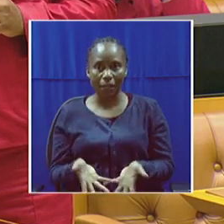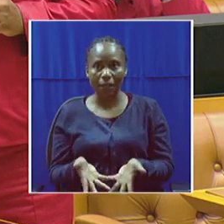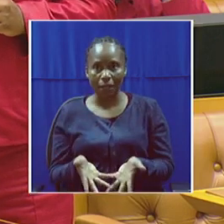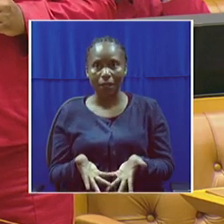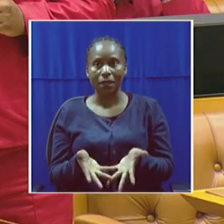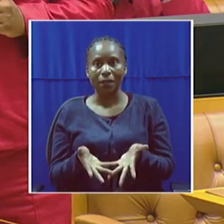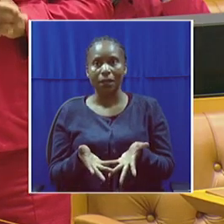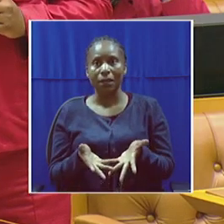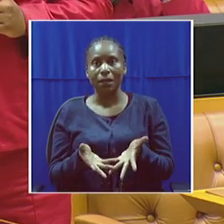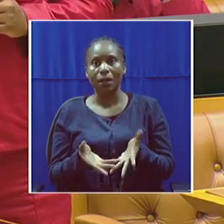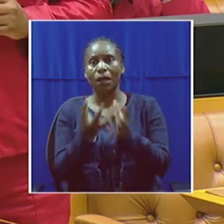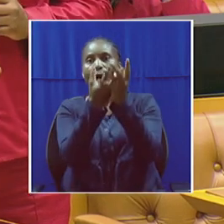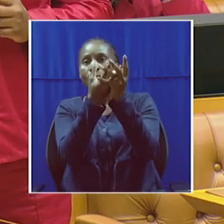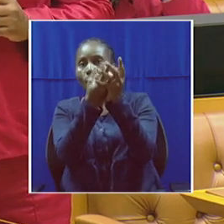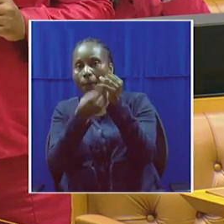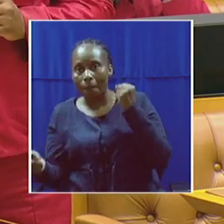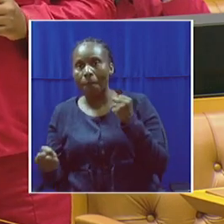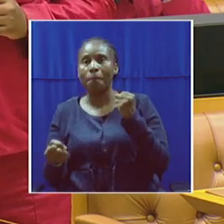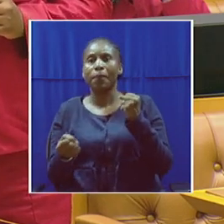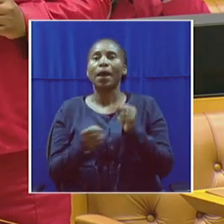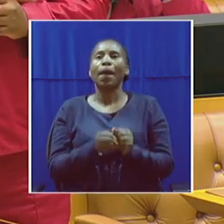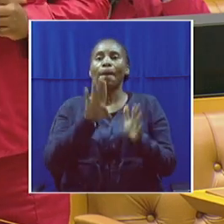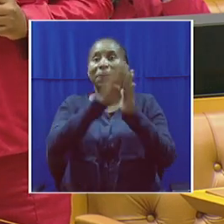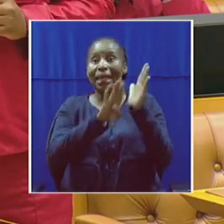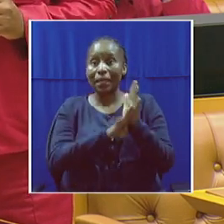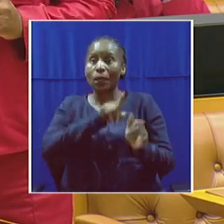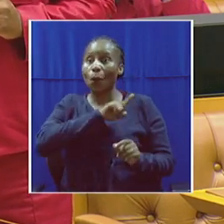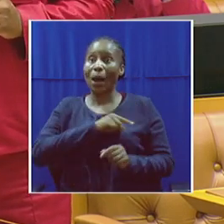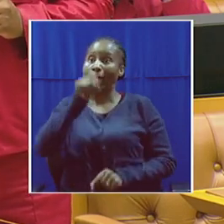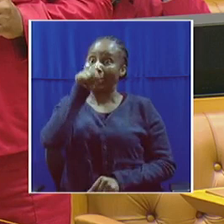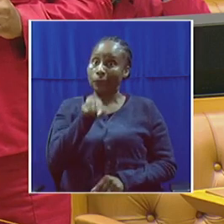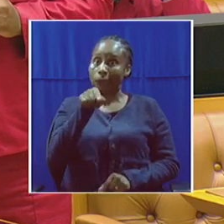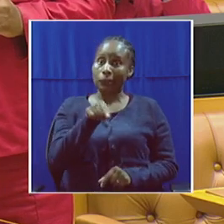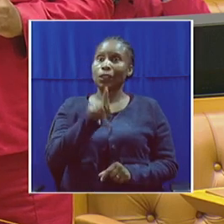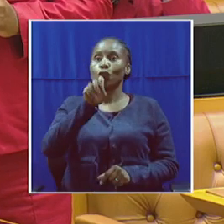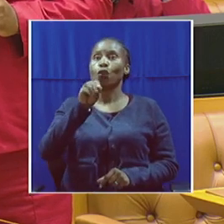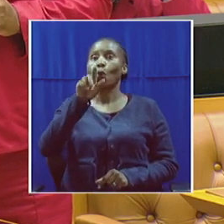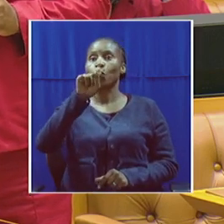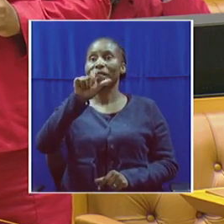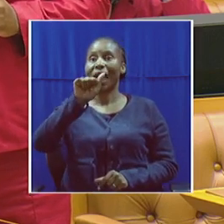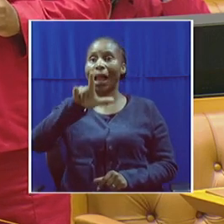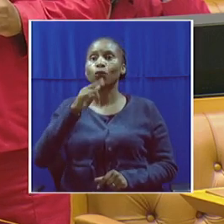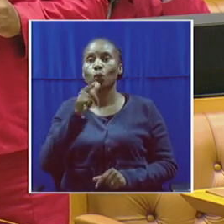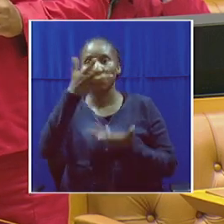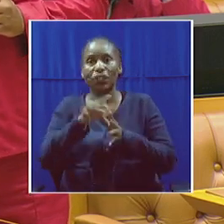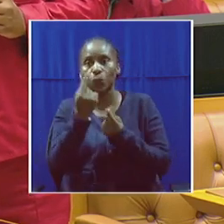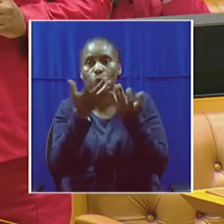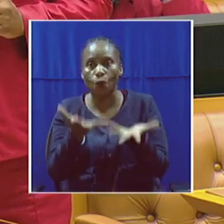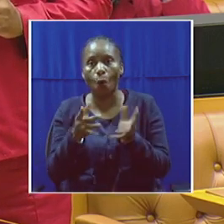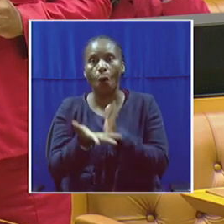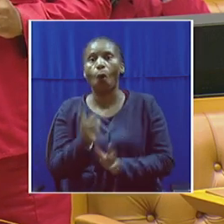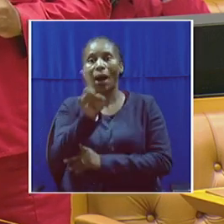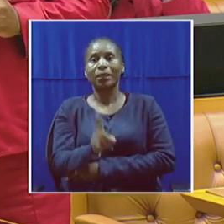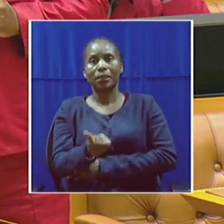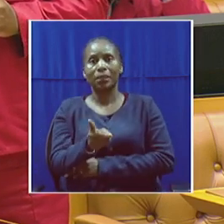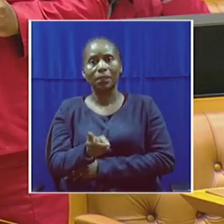the bill because of instruction of tot and why did you announce when in Australia are a puet